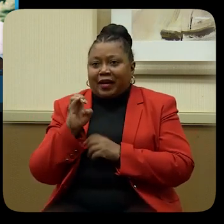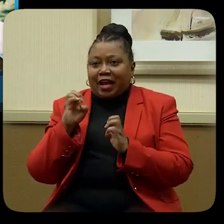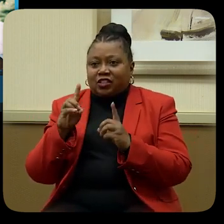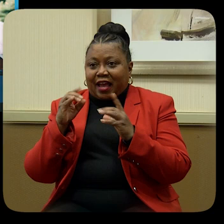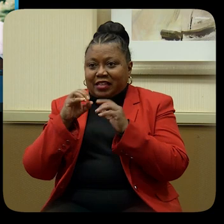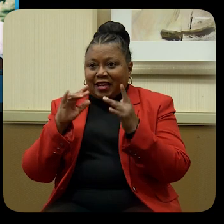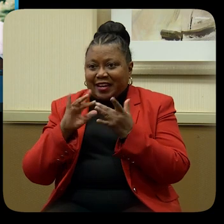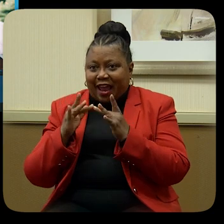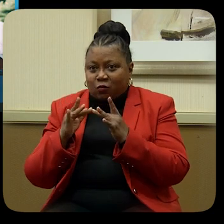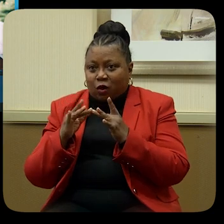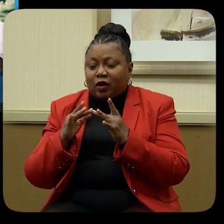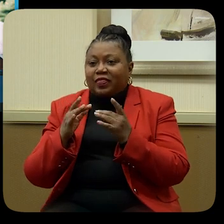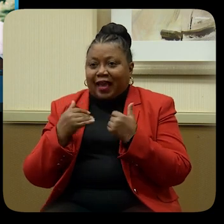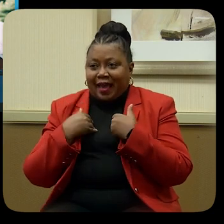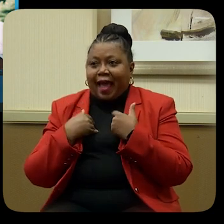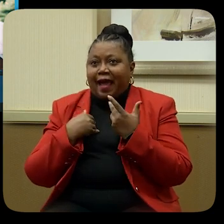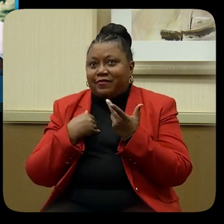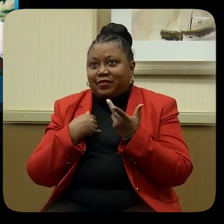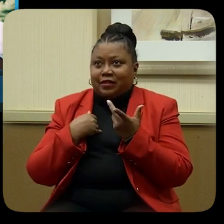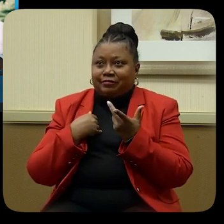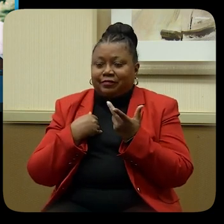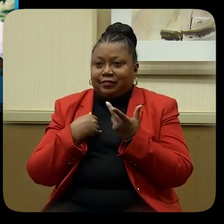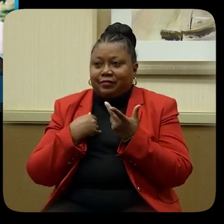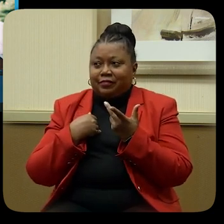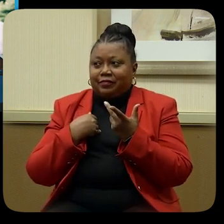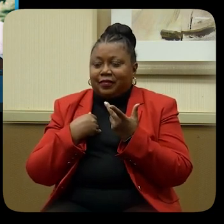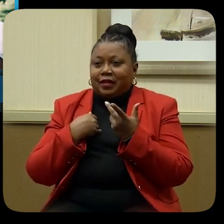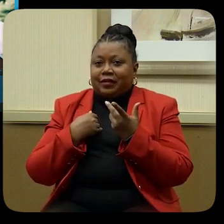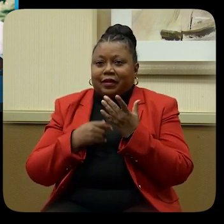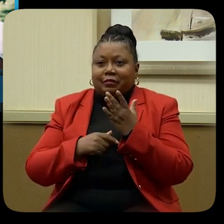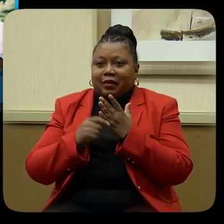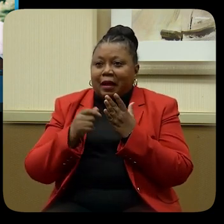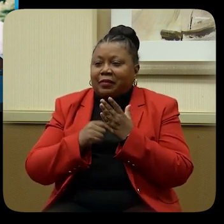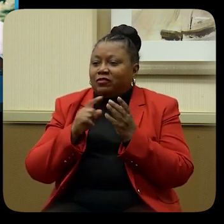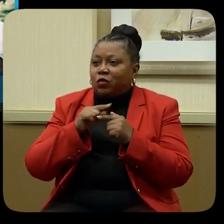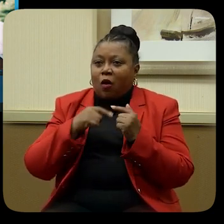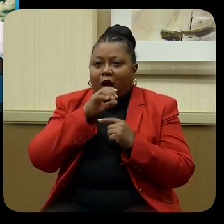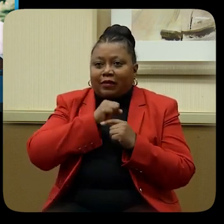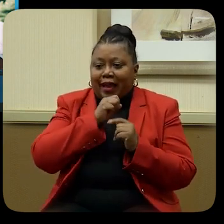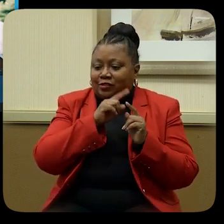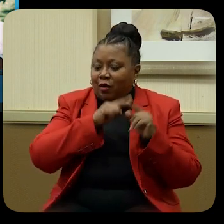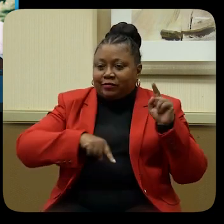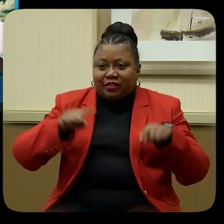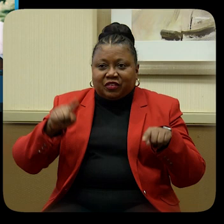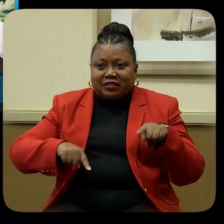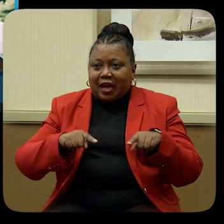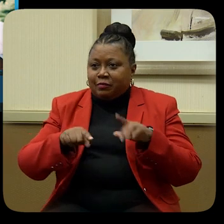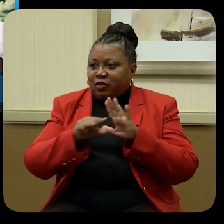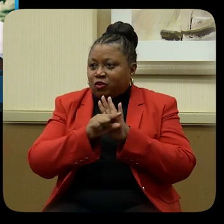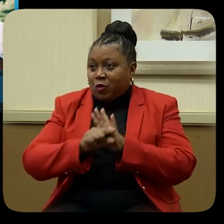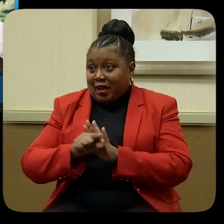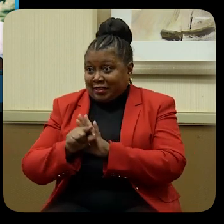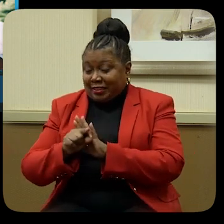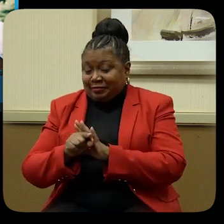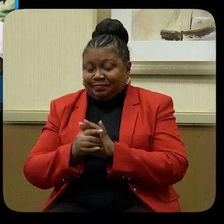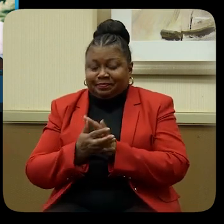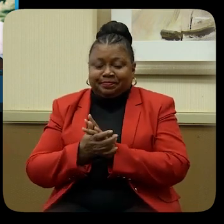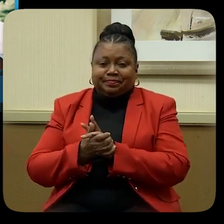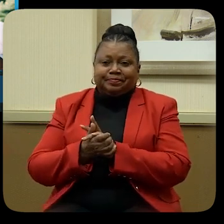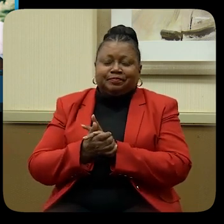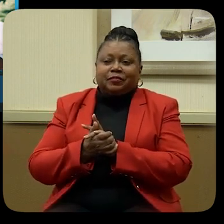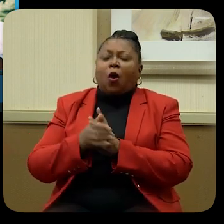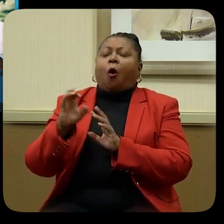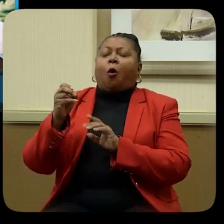Network. And so they have lesson plans for all ages, all different types of grades. An